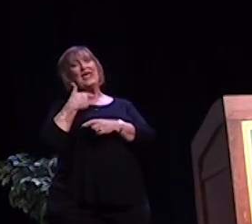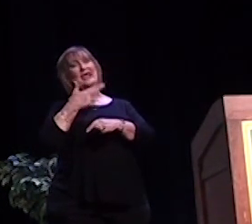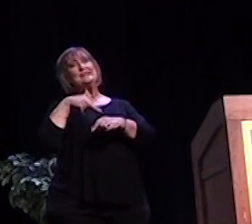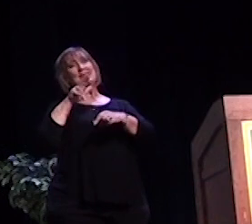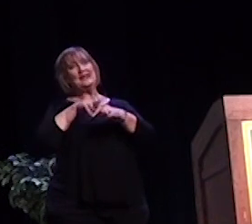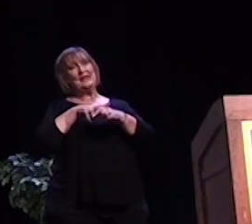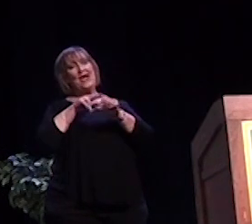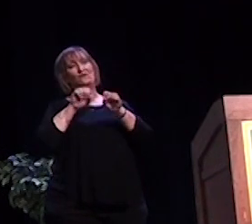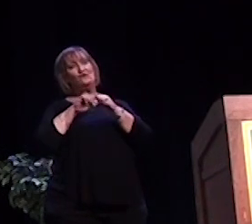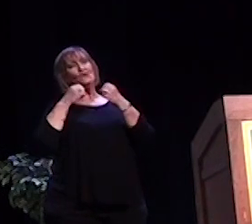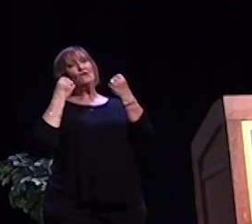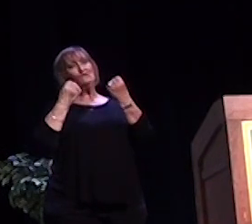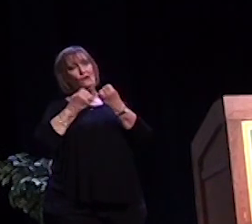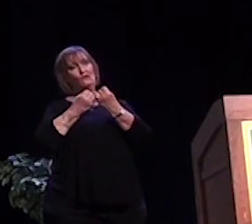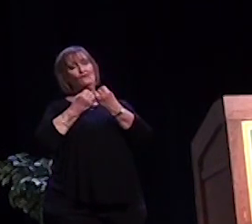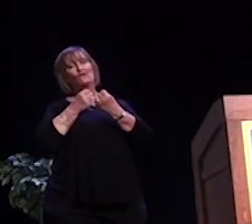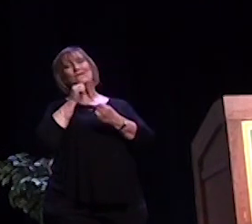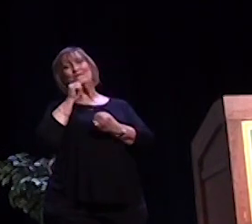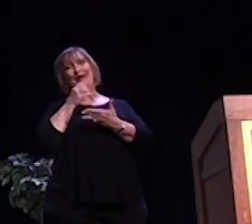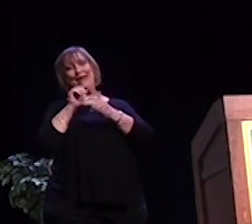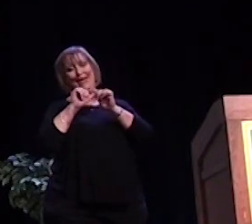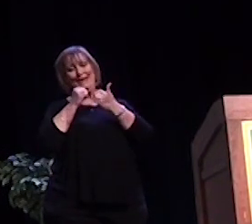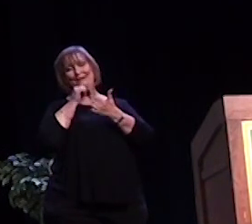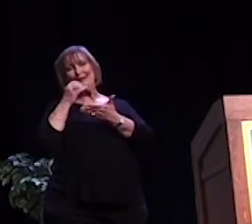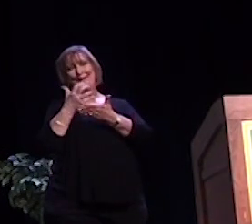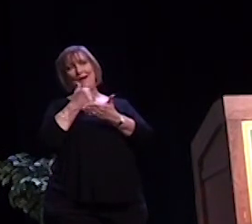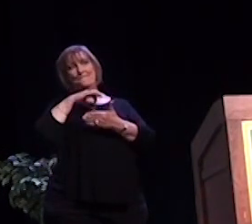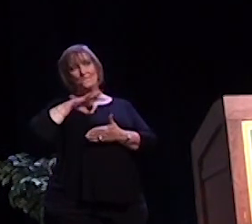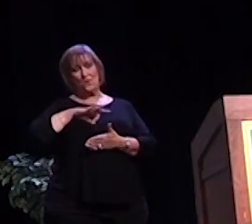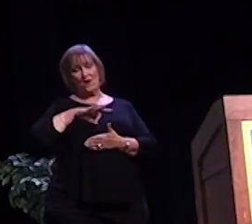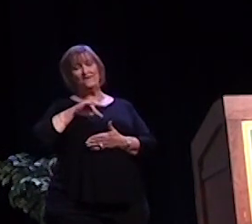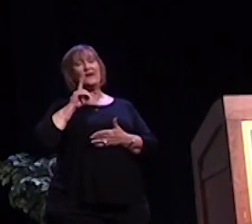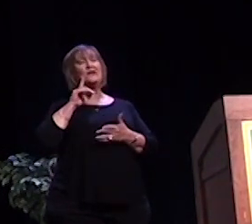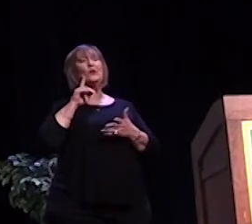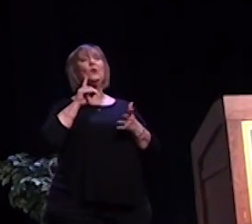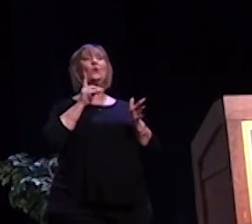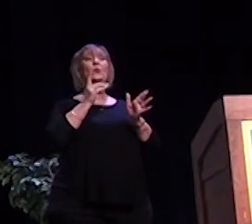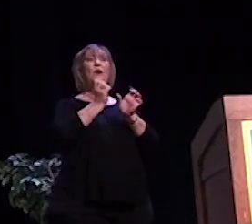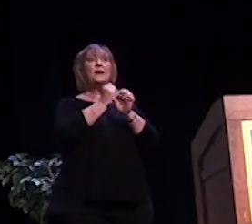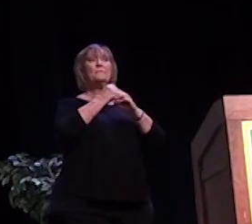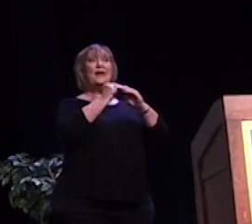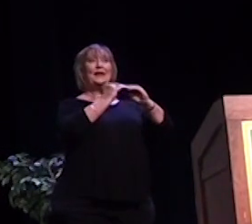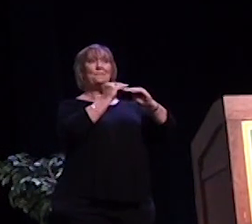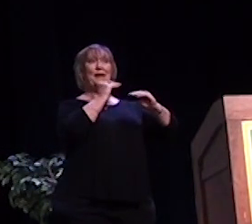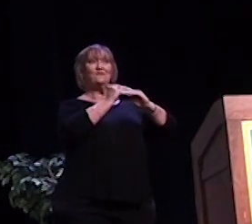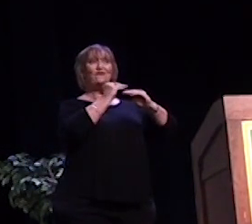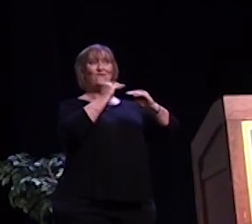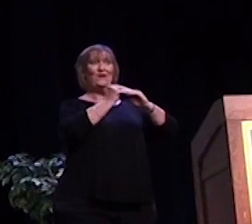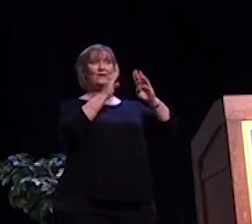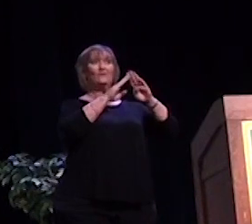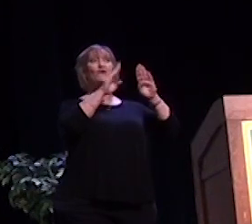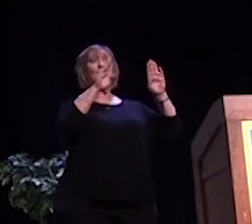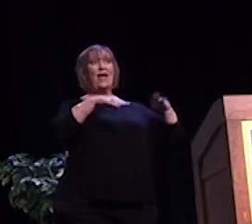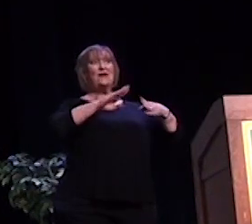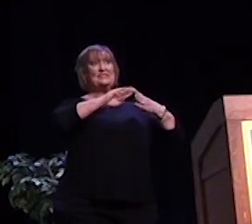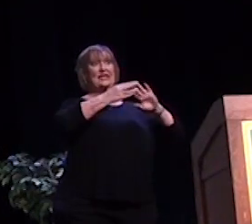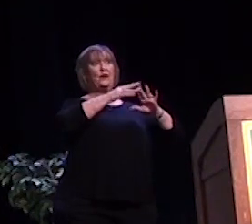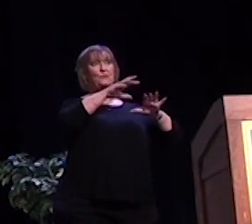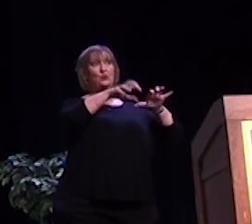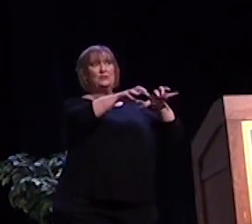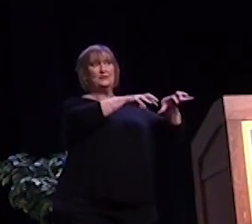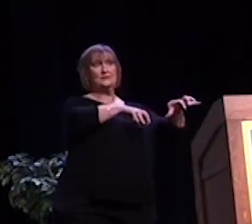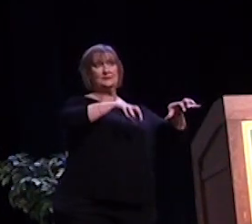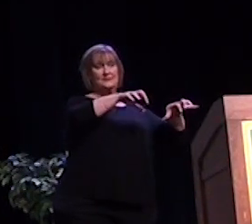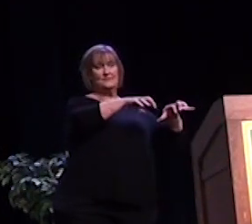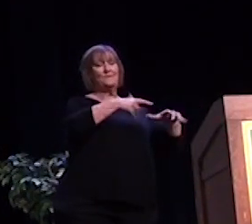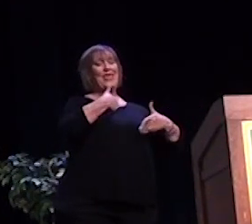venture nonprofit that works with residents of manufactured housing communities across the country, helping the